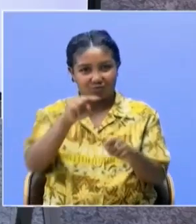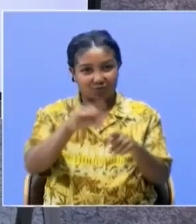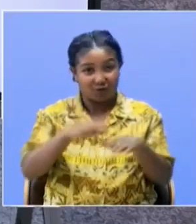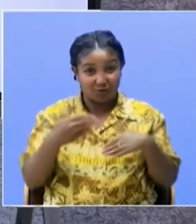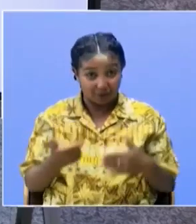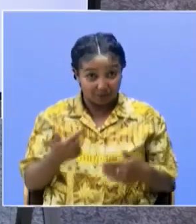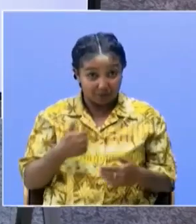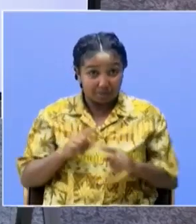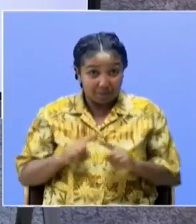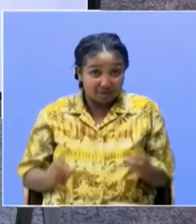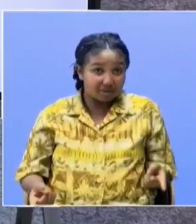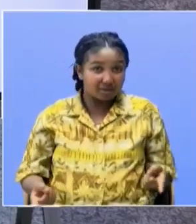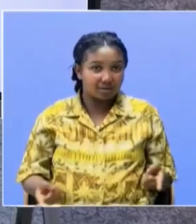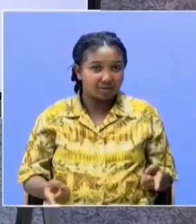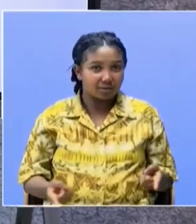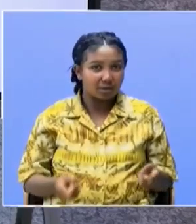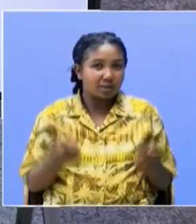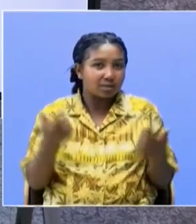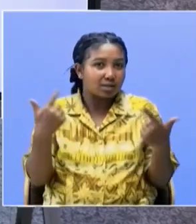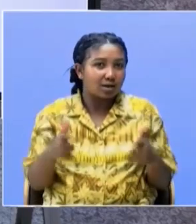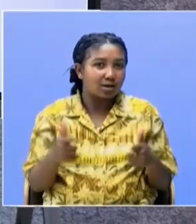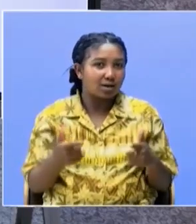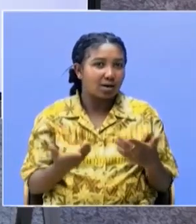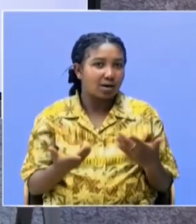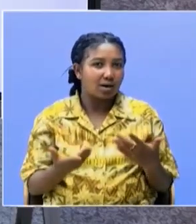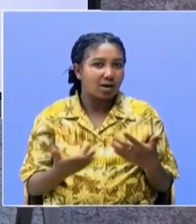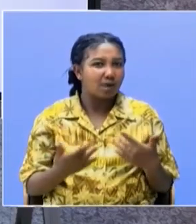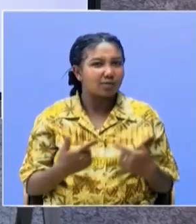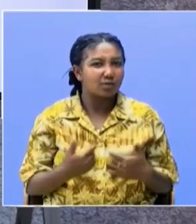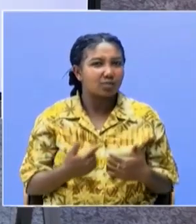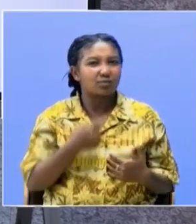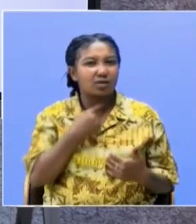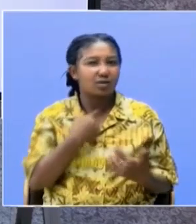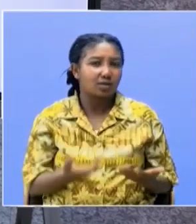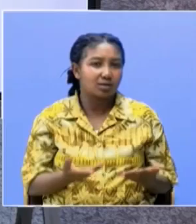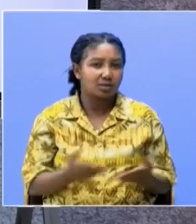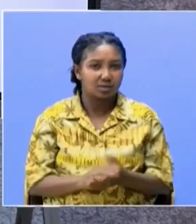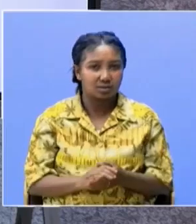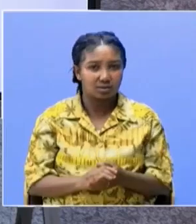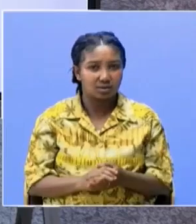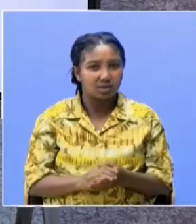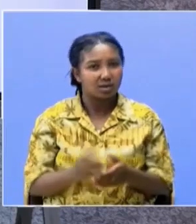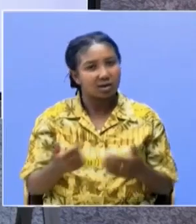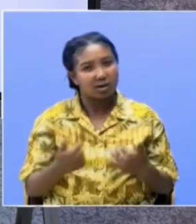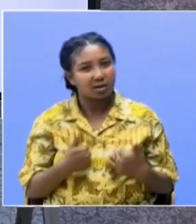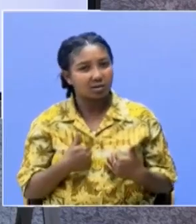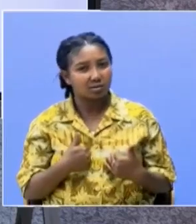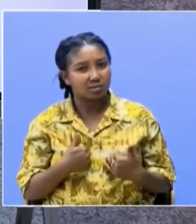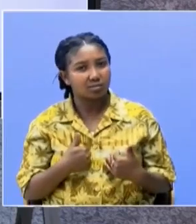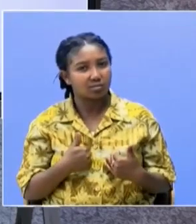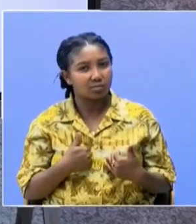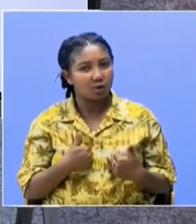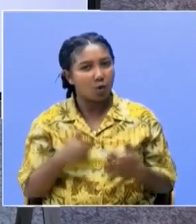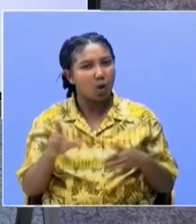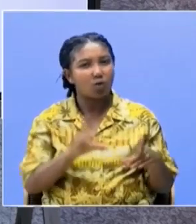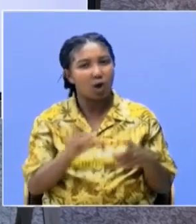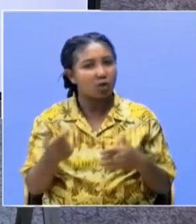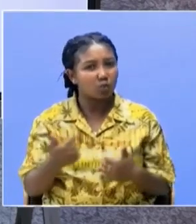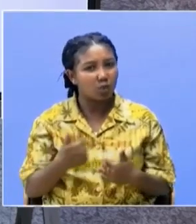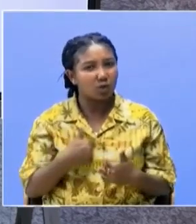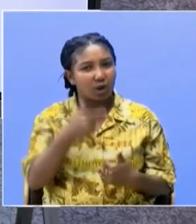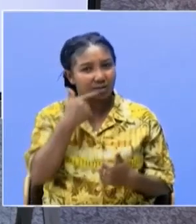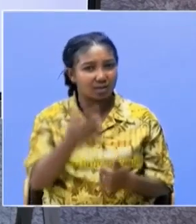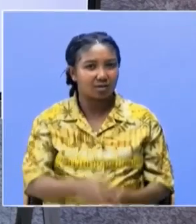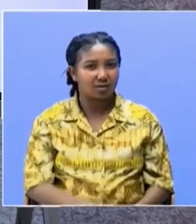but suddenly I feel thirst. Yeah? And then what do I do, or what do I